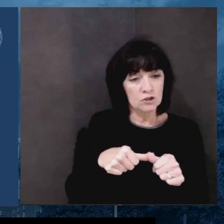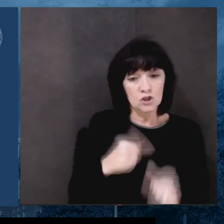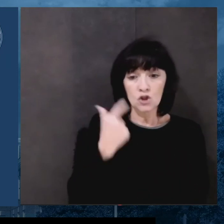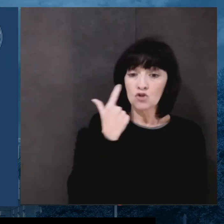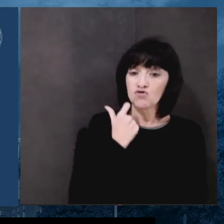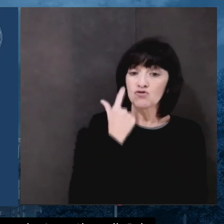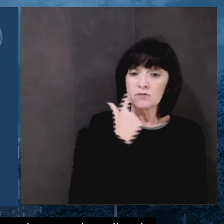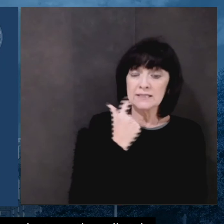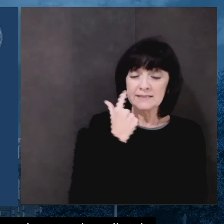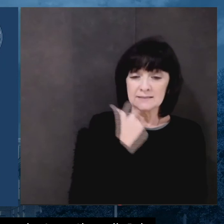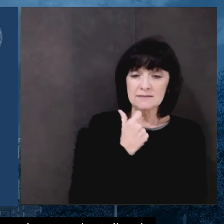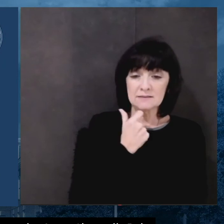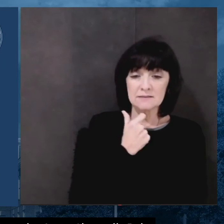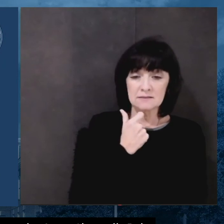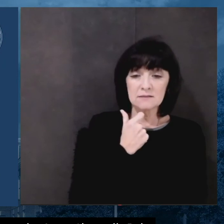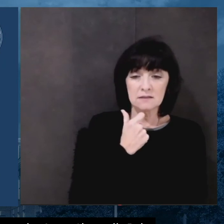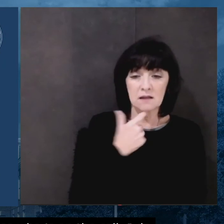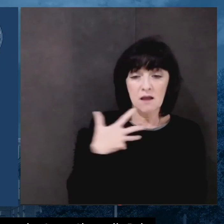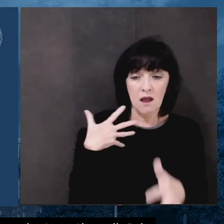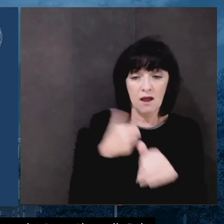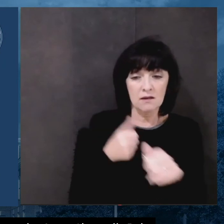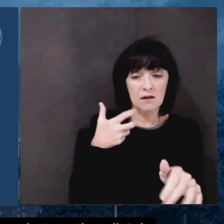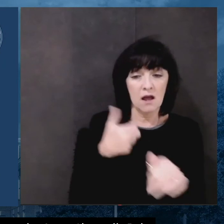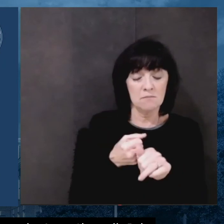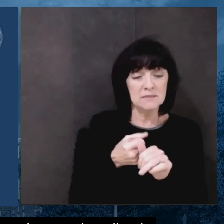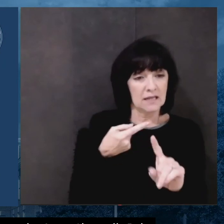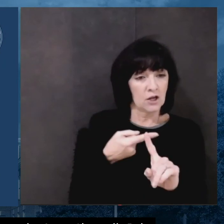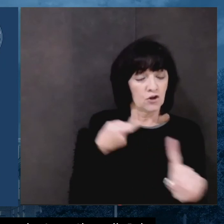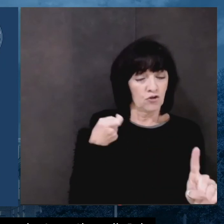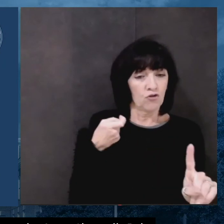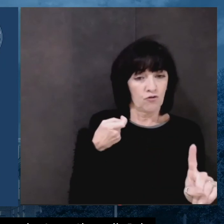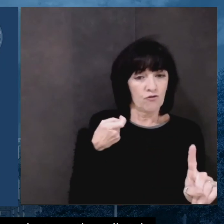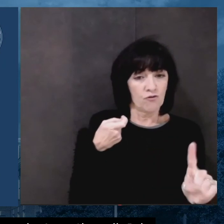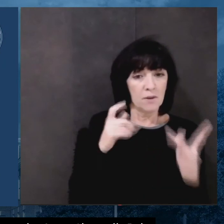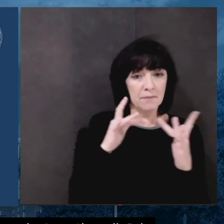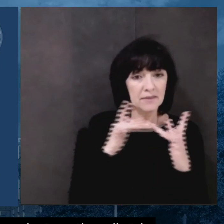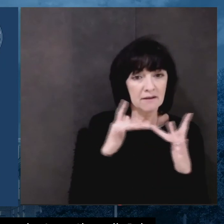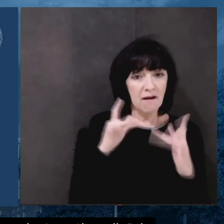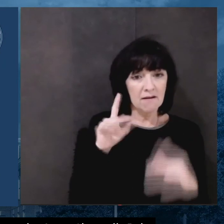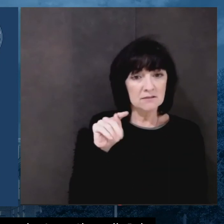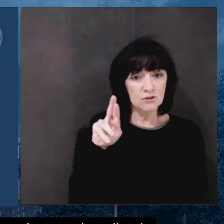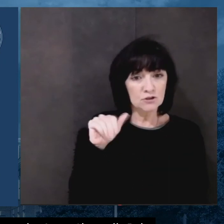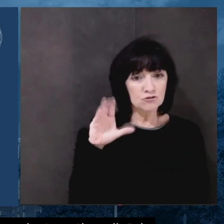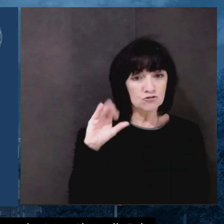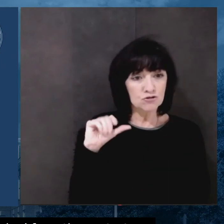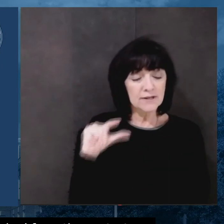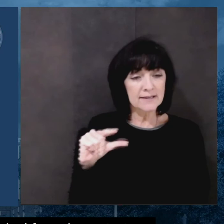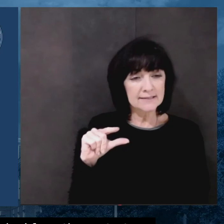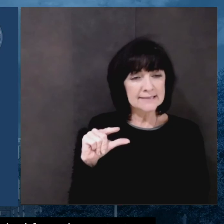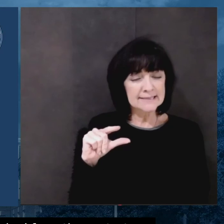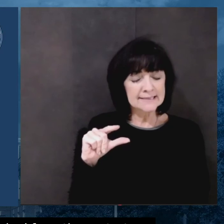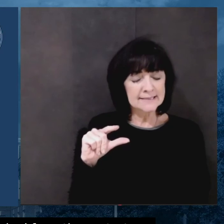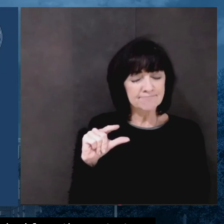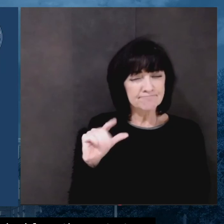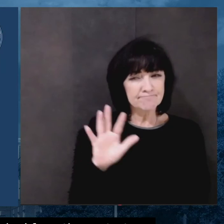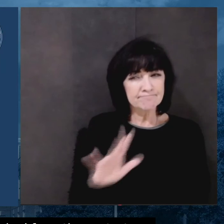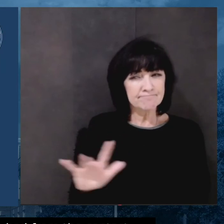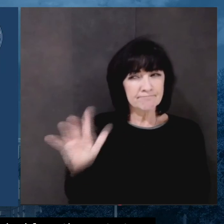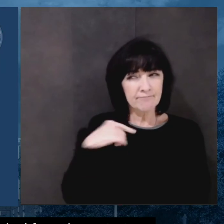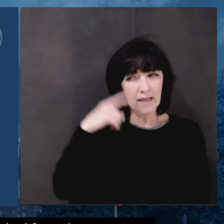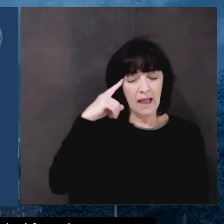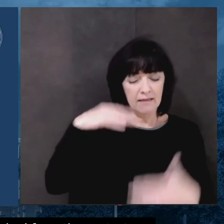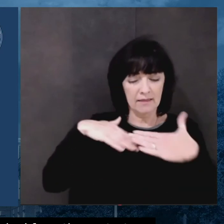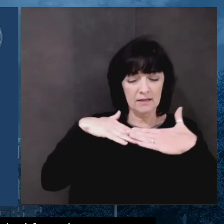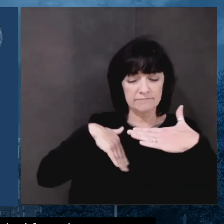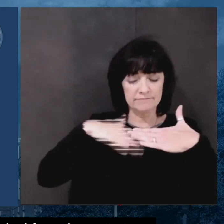recent updates we had from the contact tracing was that something just below